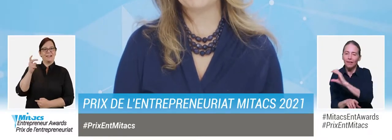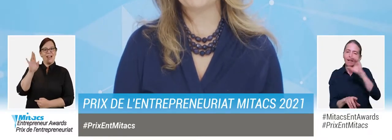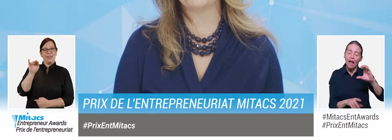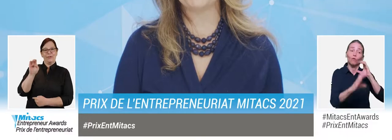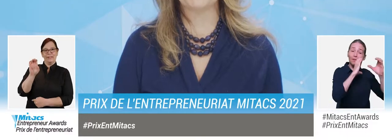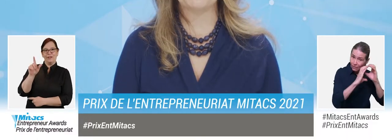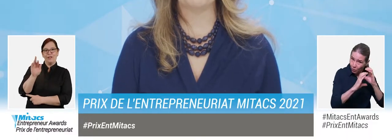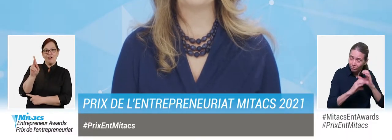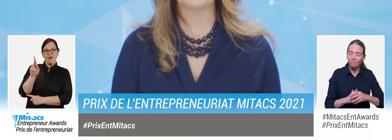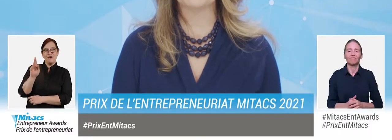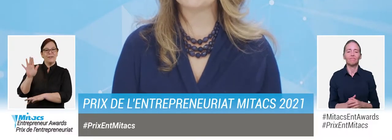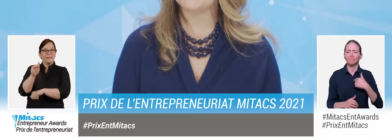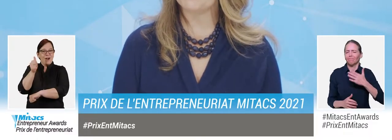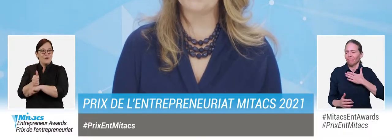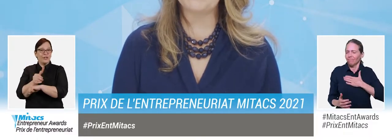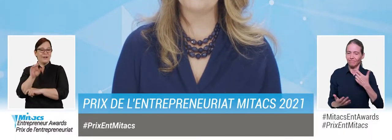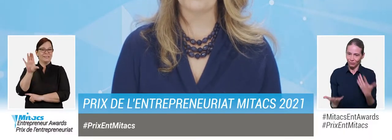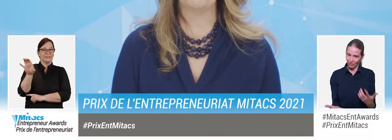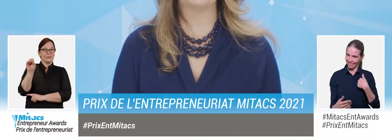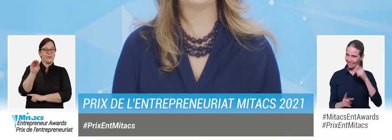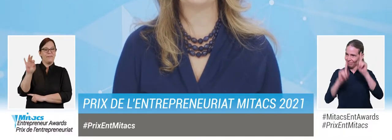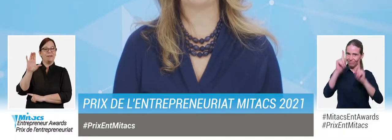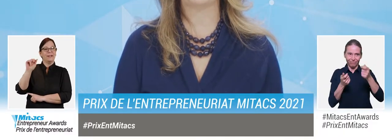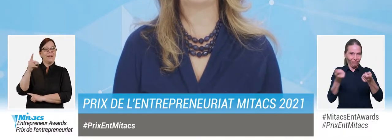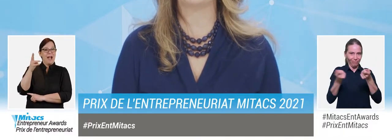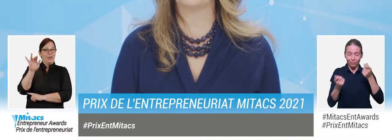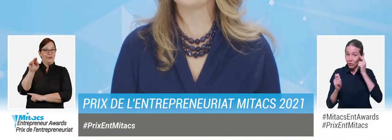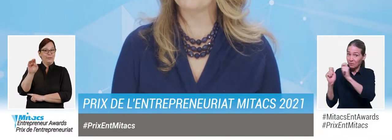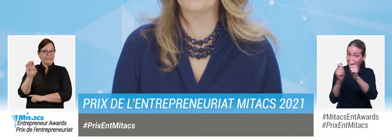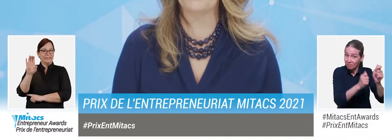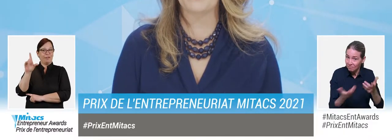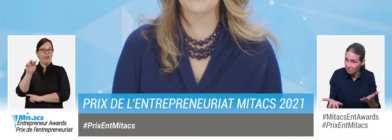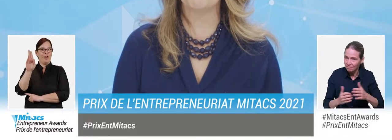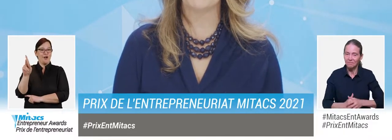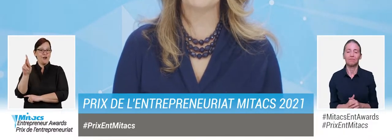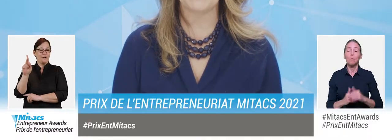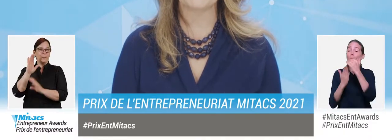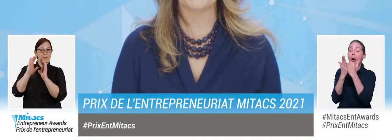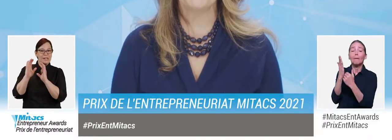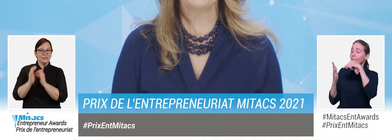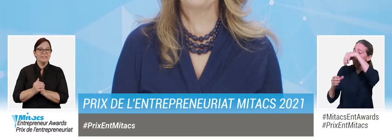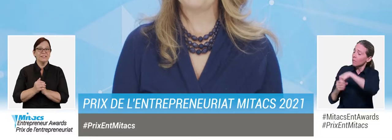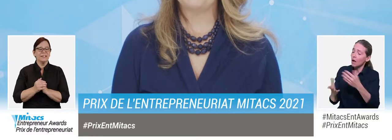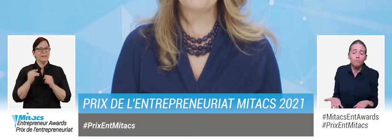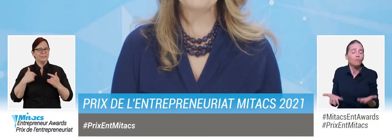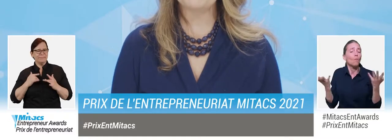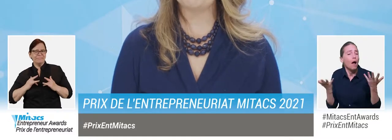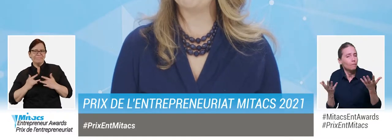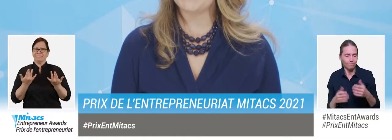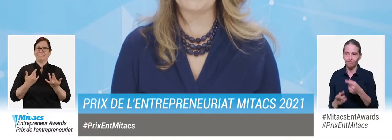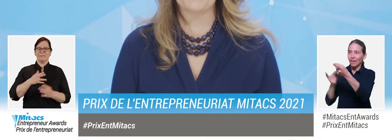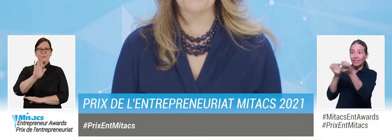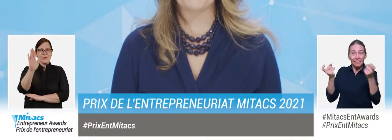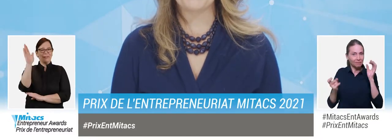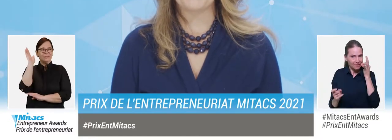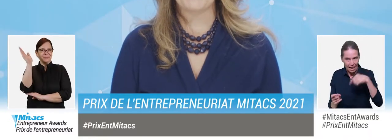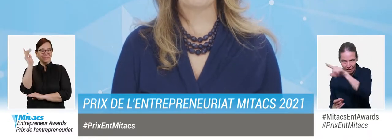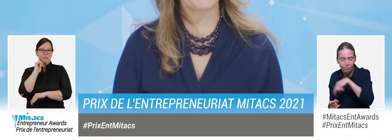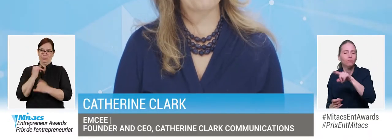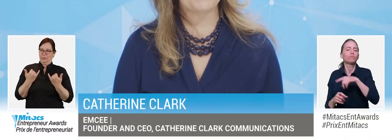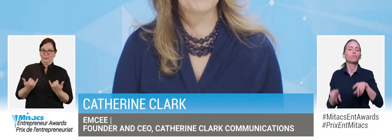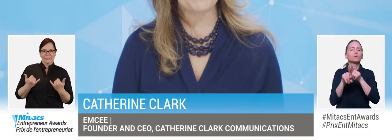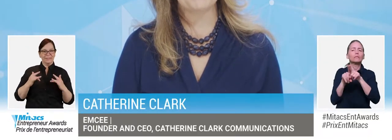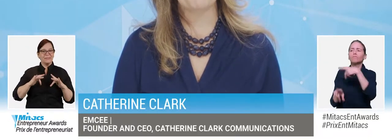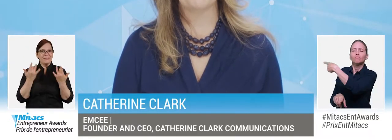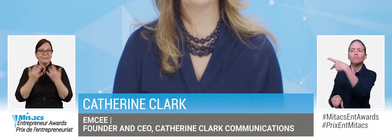grand plaisir que je débute la cérémonie de remise des prix de l'entrepreneuriat Mitacs de 2021.